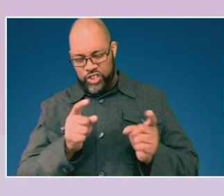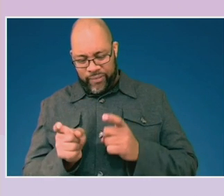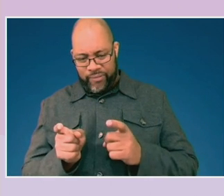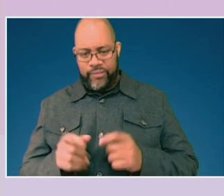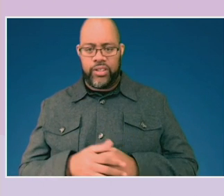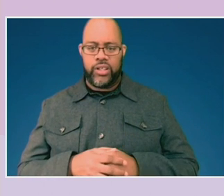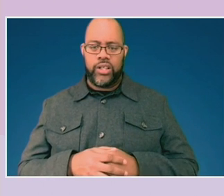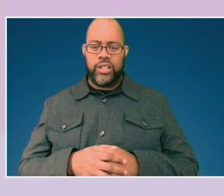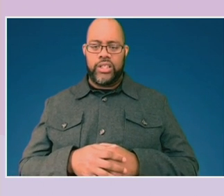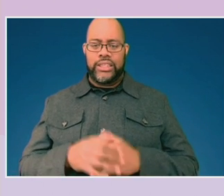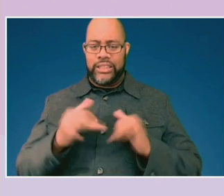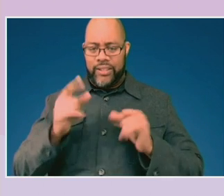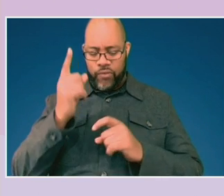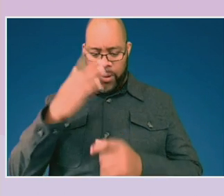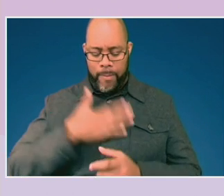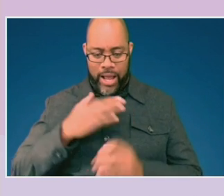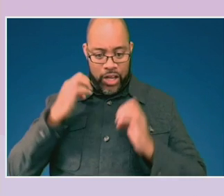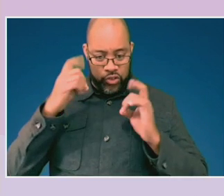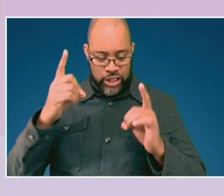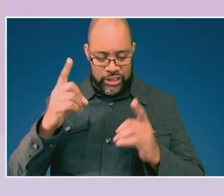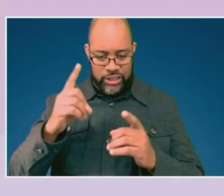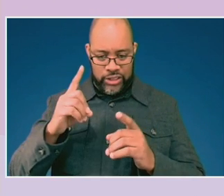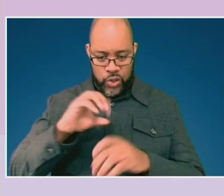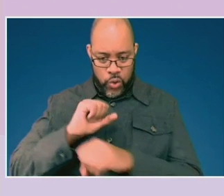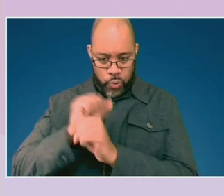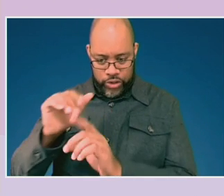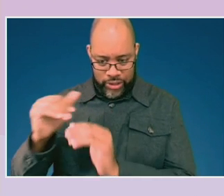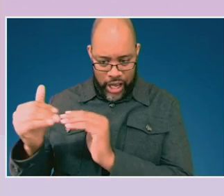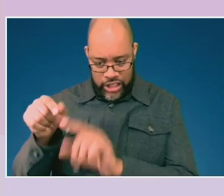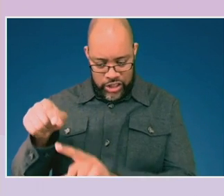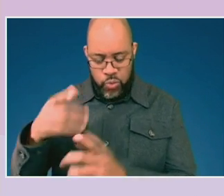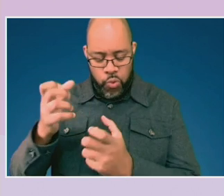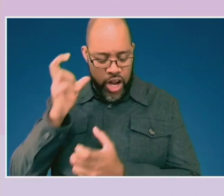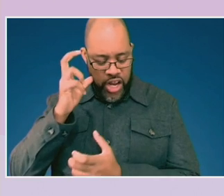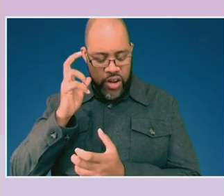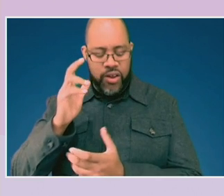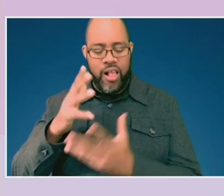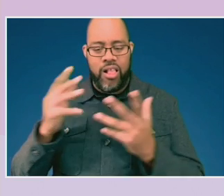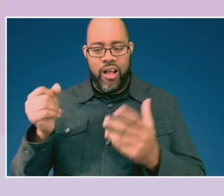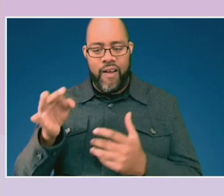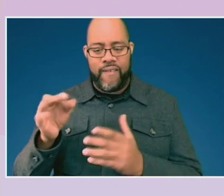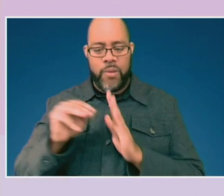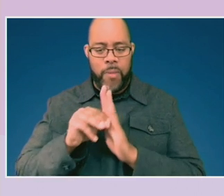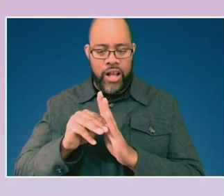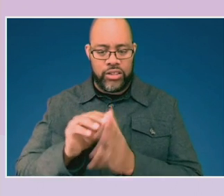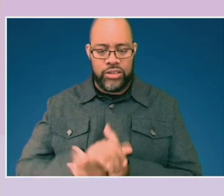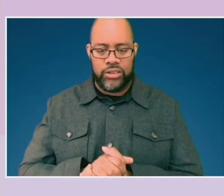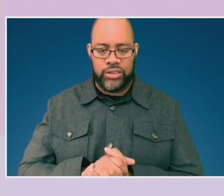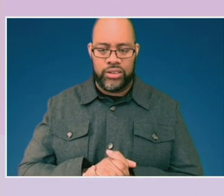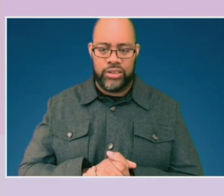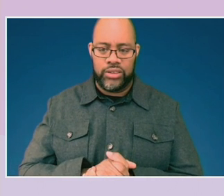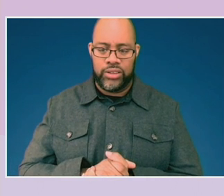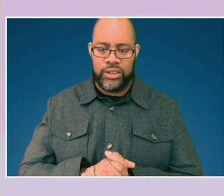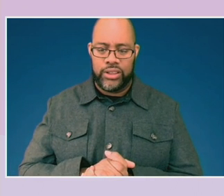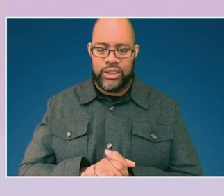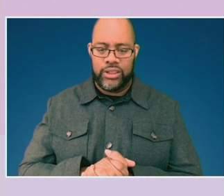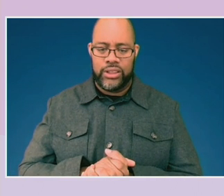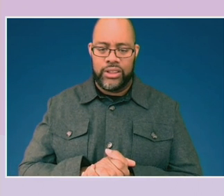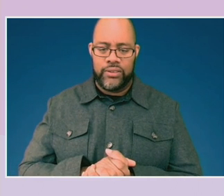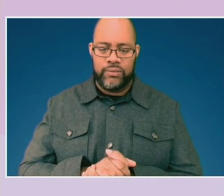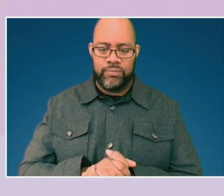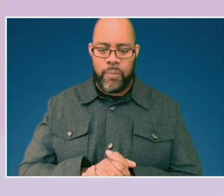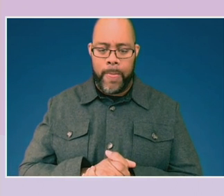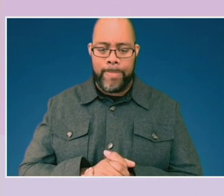and this is still for my education colleagues, would love to hear, there are a lot of models get